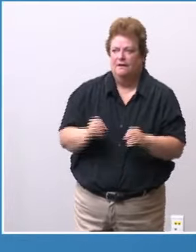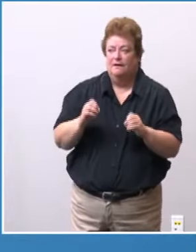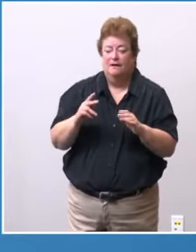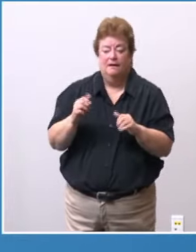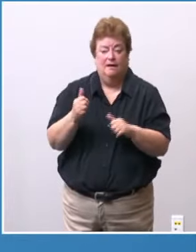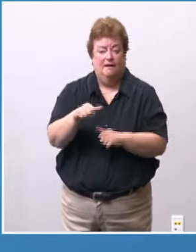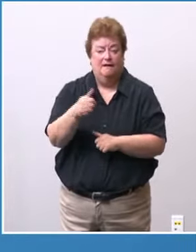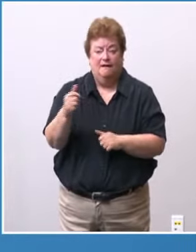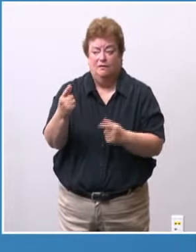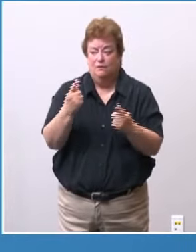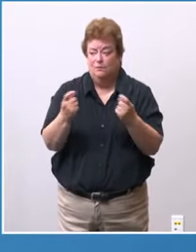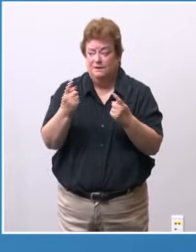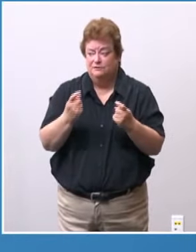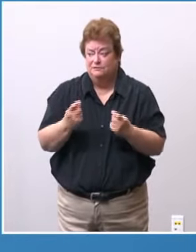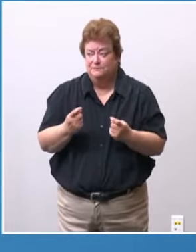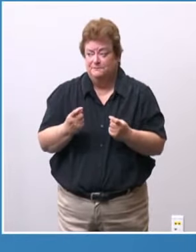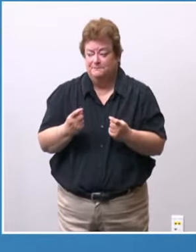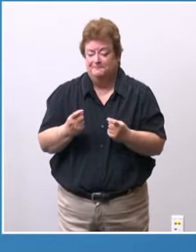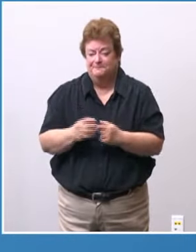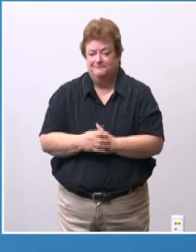Okay, any other questions?